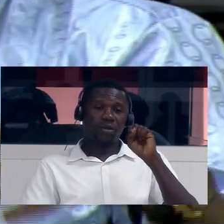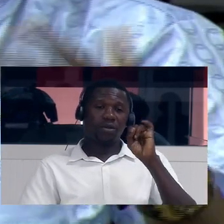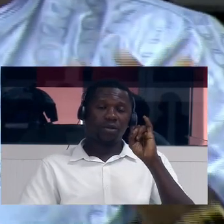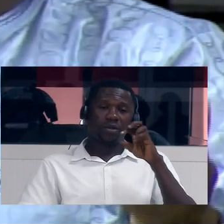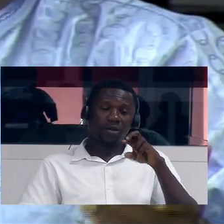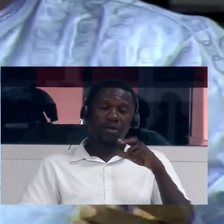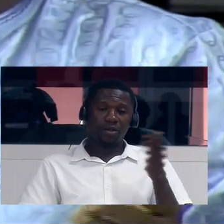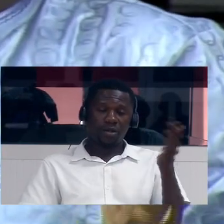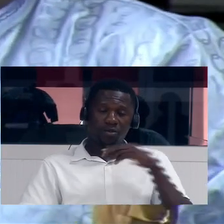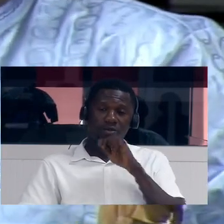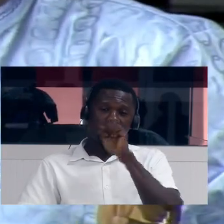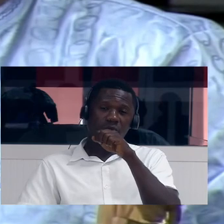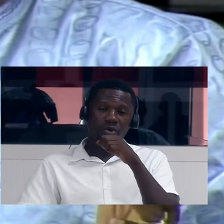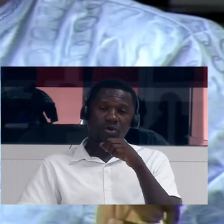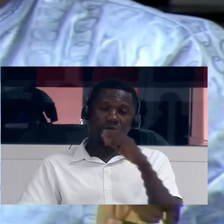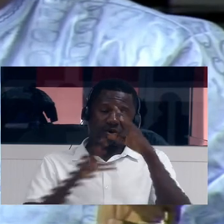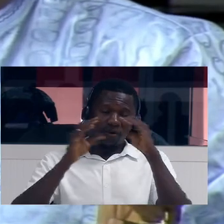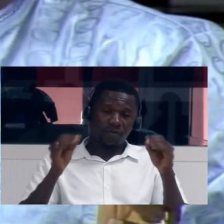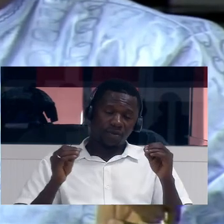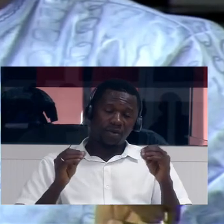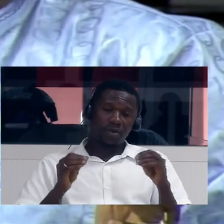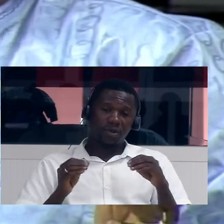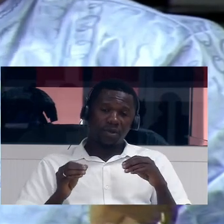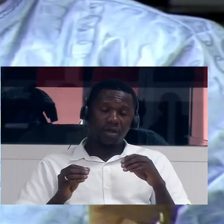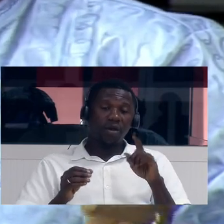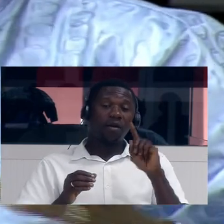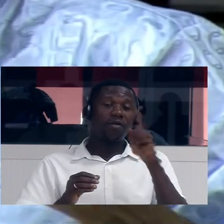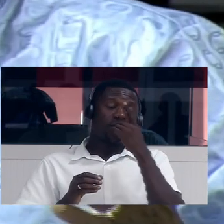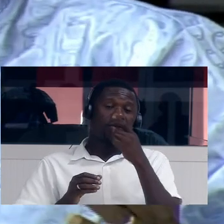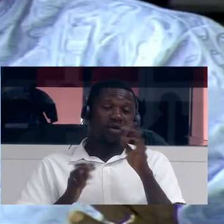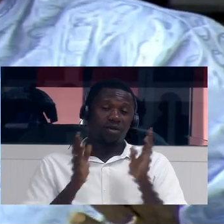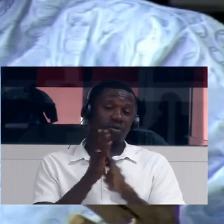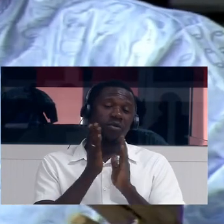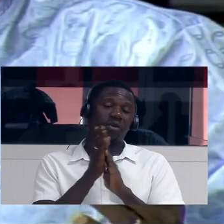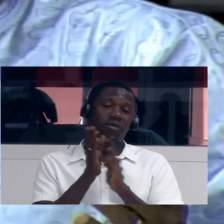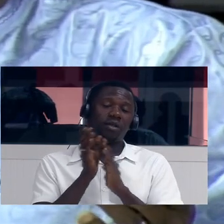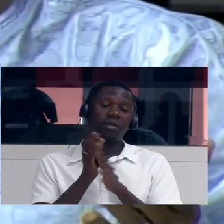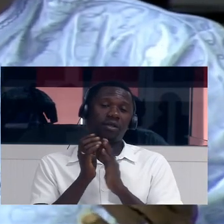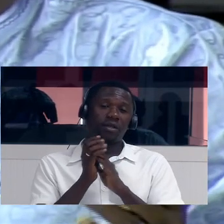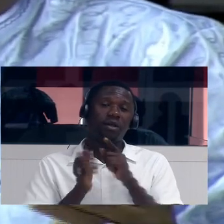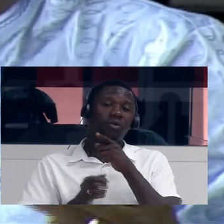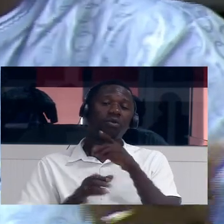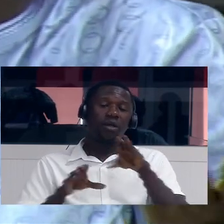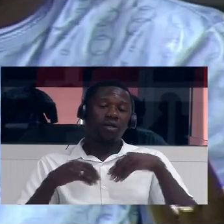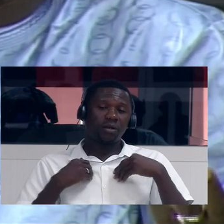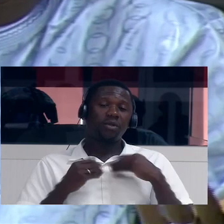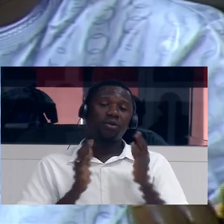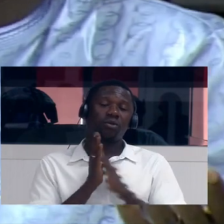office. Initially, you were congratulated. Yeah. And you accepted the congratulations